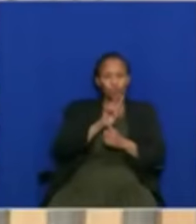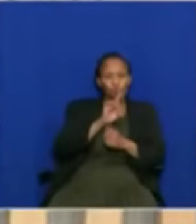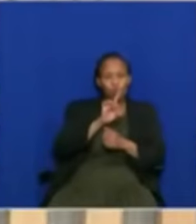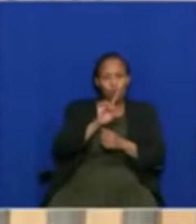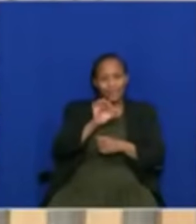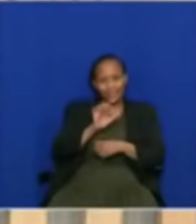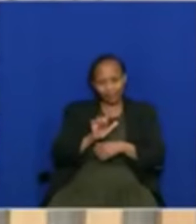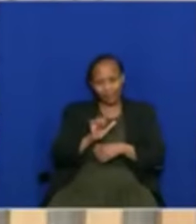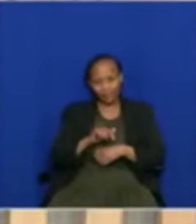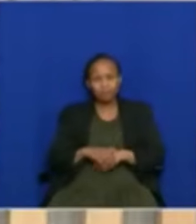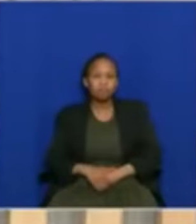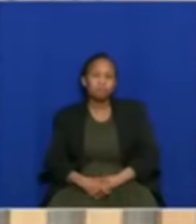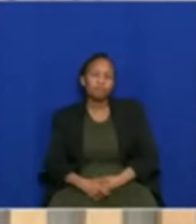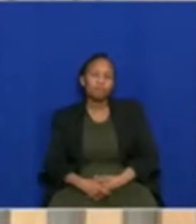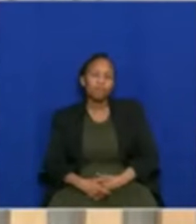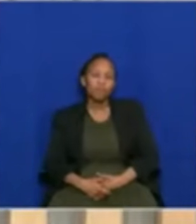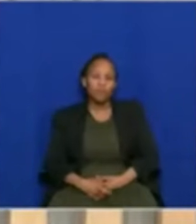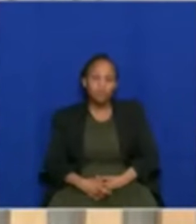2117.